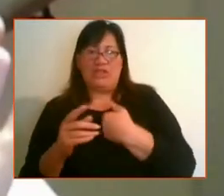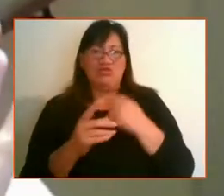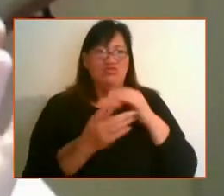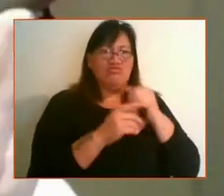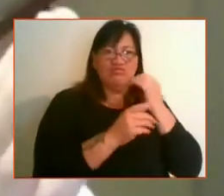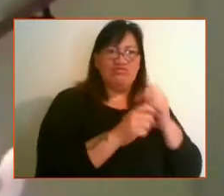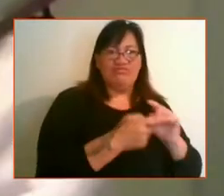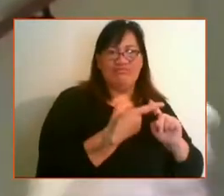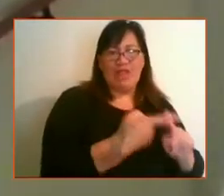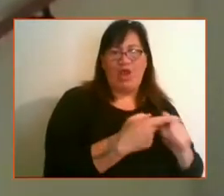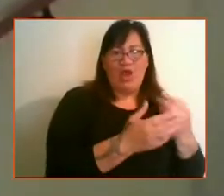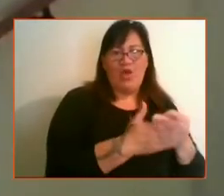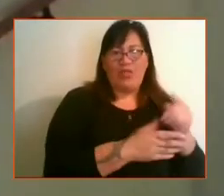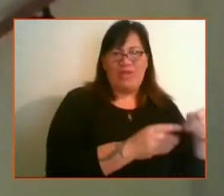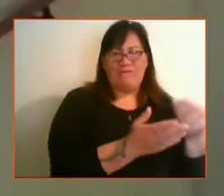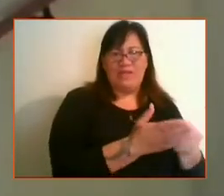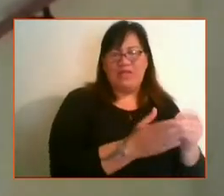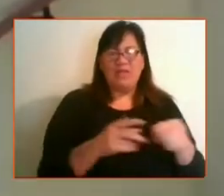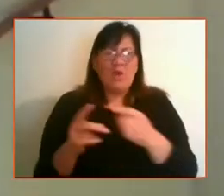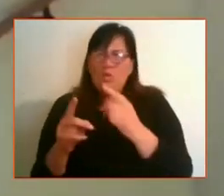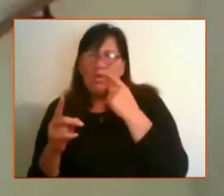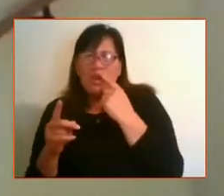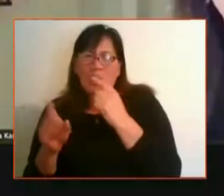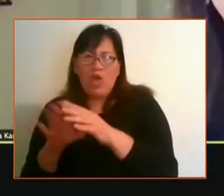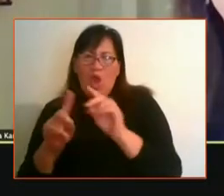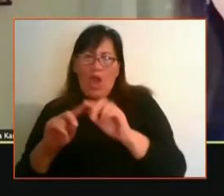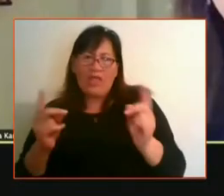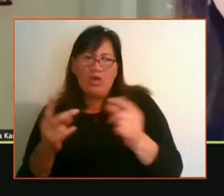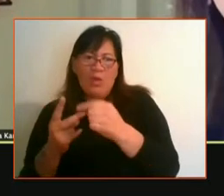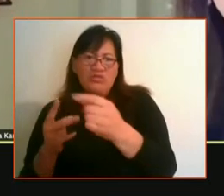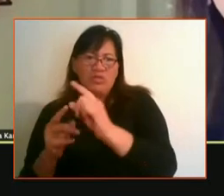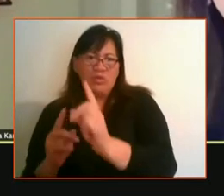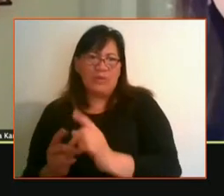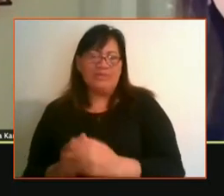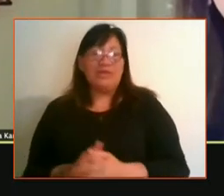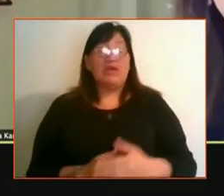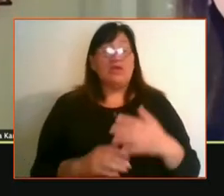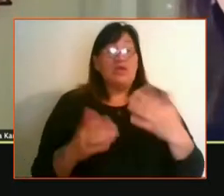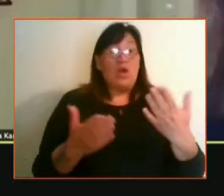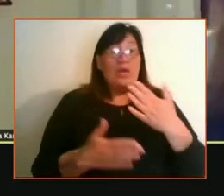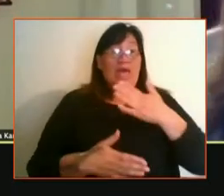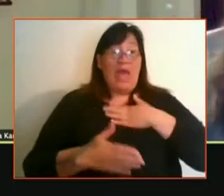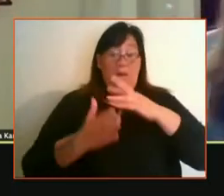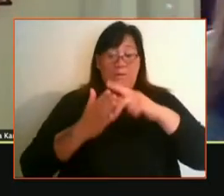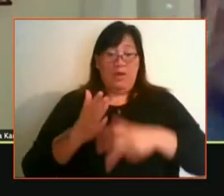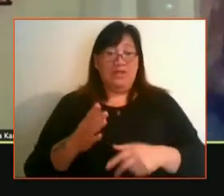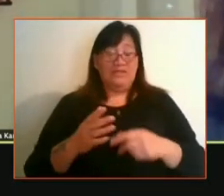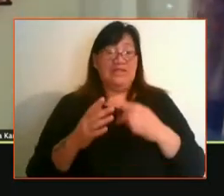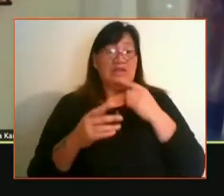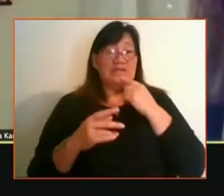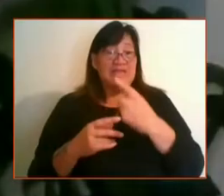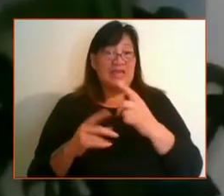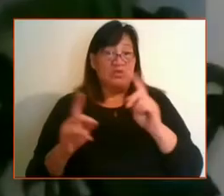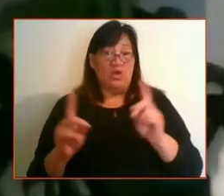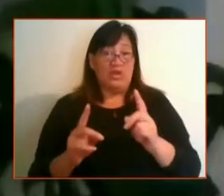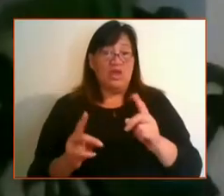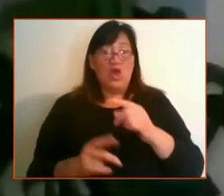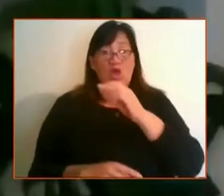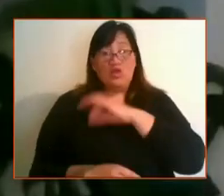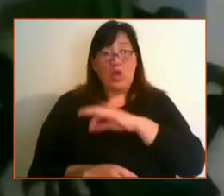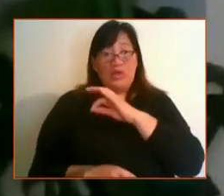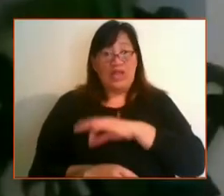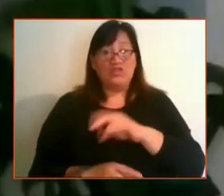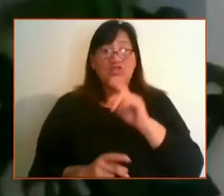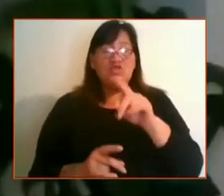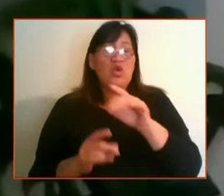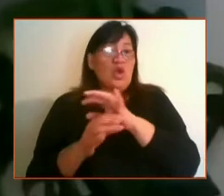funding streams. What would that look like? So our policy line is to provide for these donations to